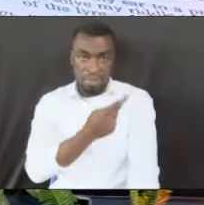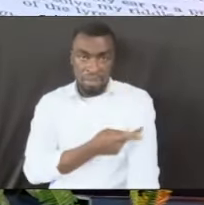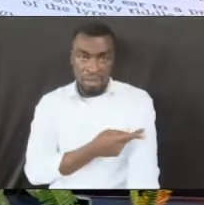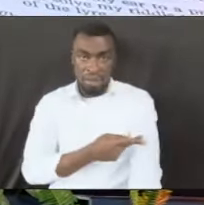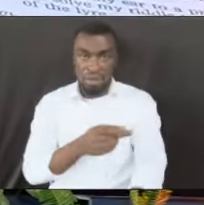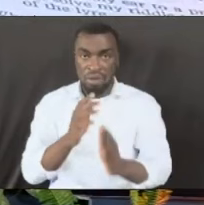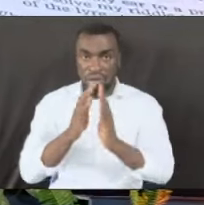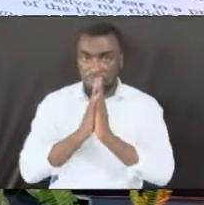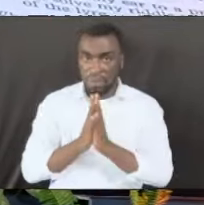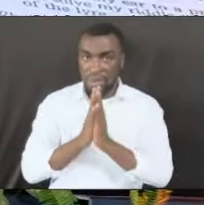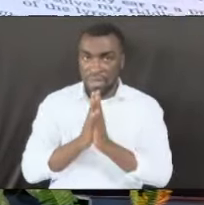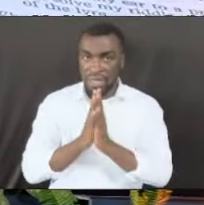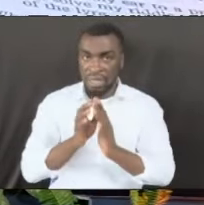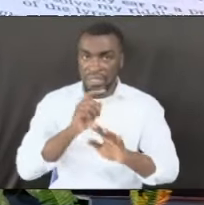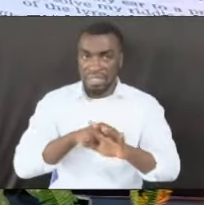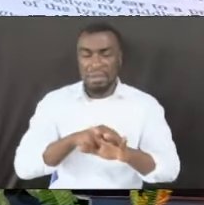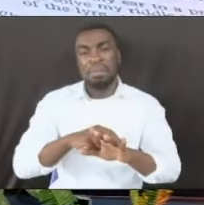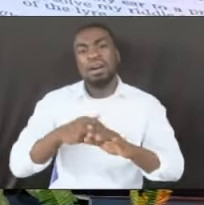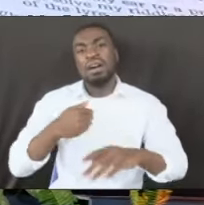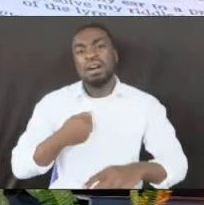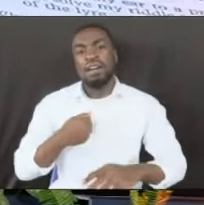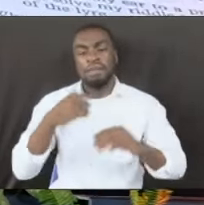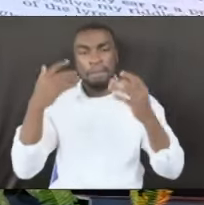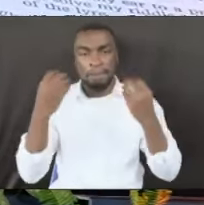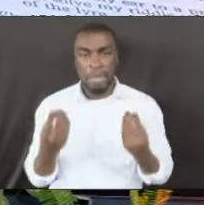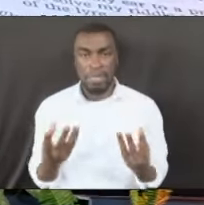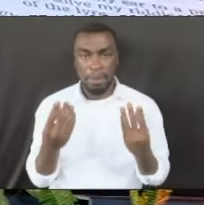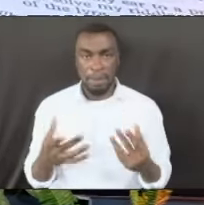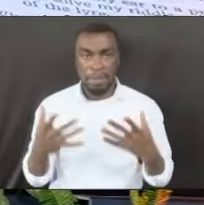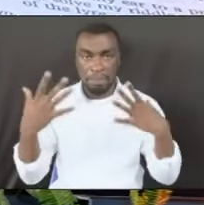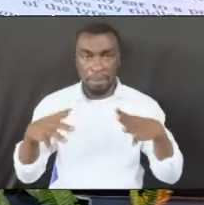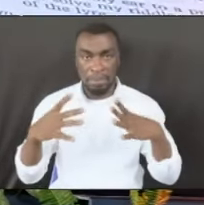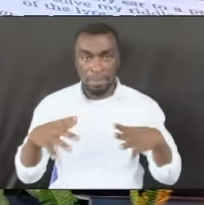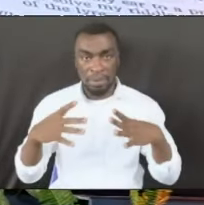do you normally have more people? After lunch or before lunch?